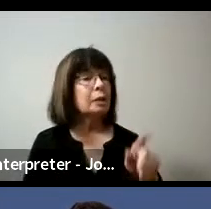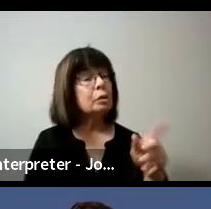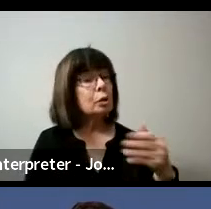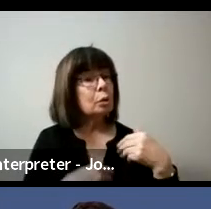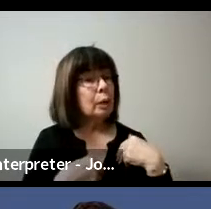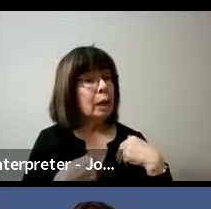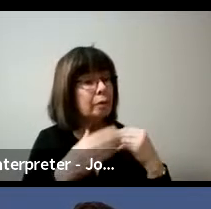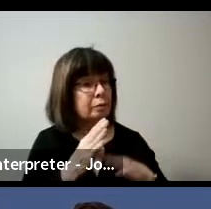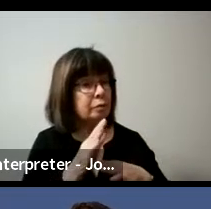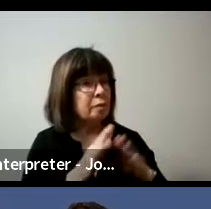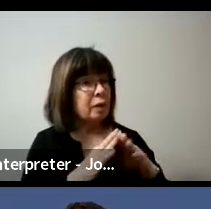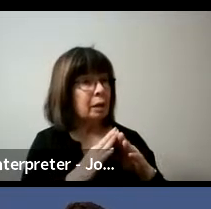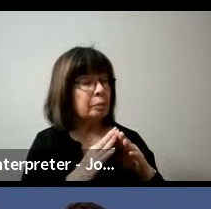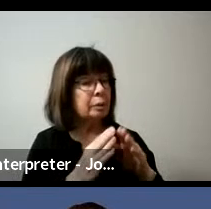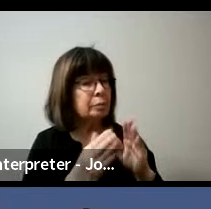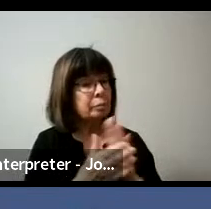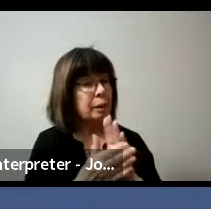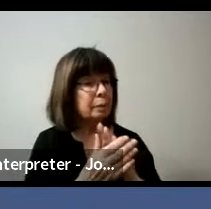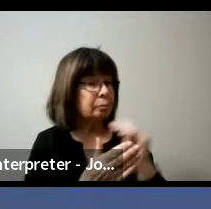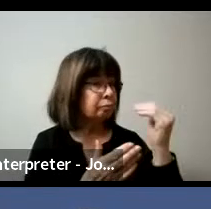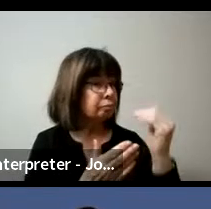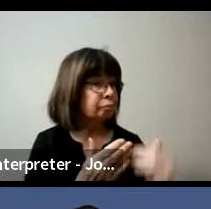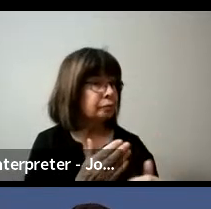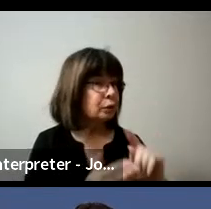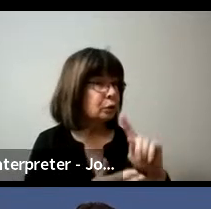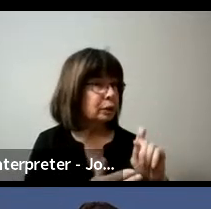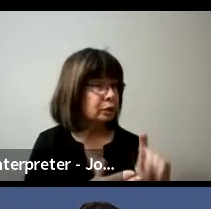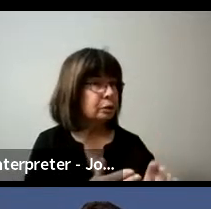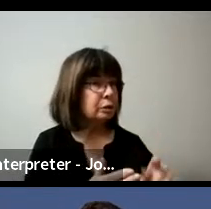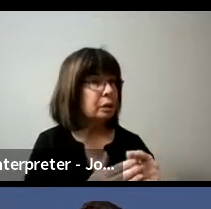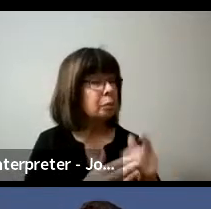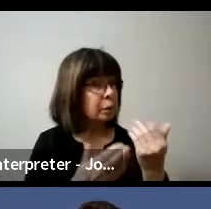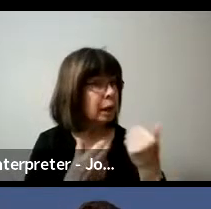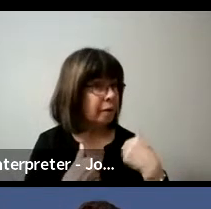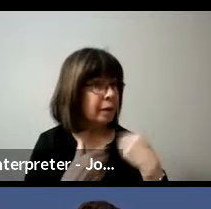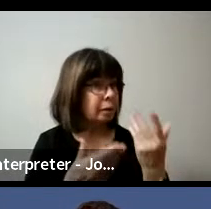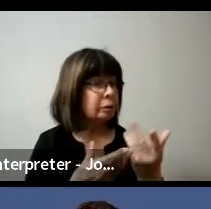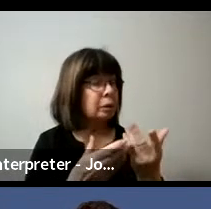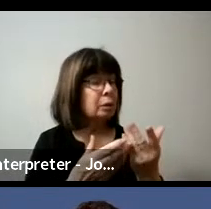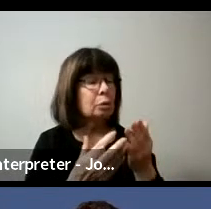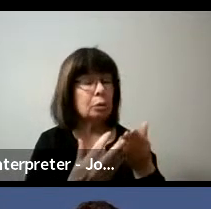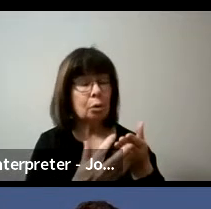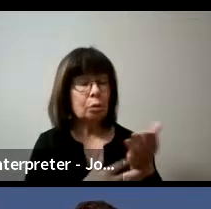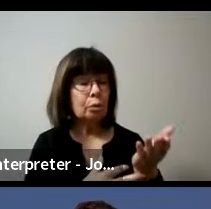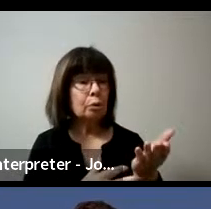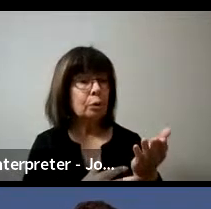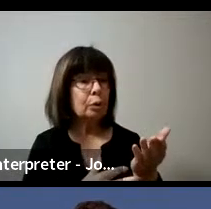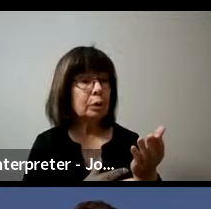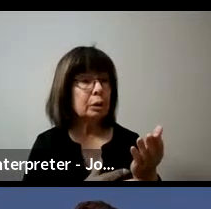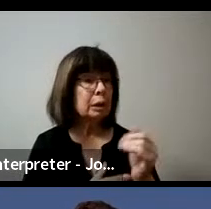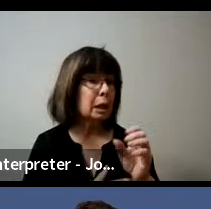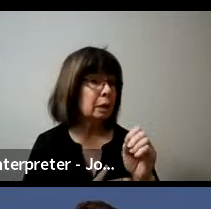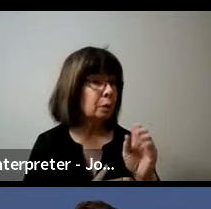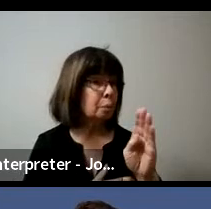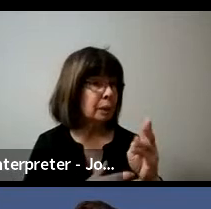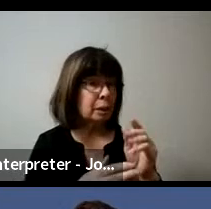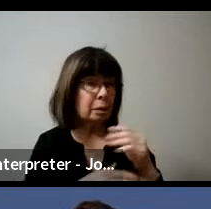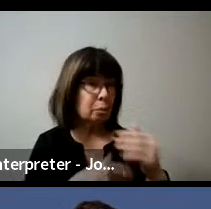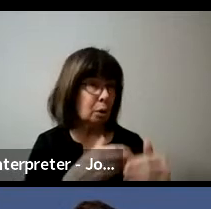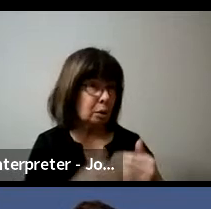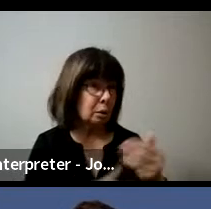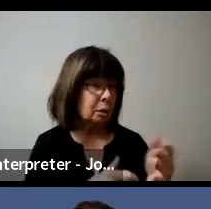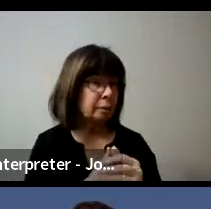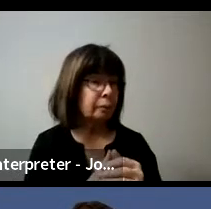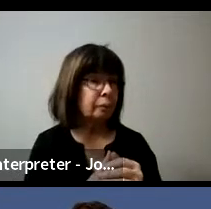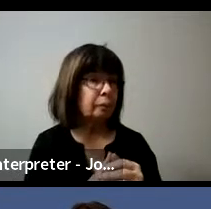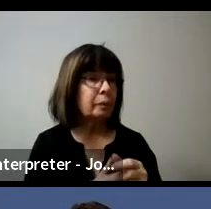developed that's been piloted, and that will go through an IRB process. So it's